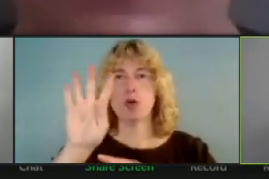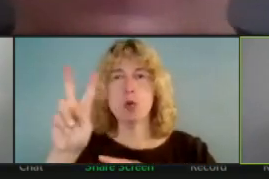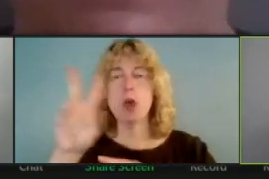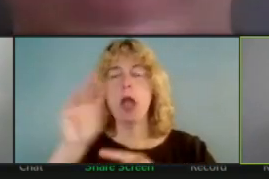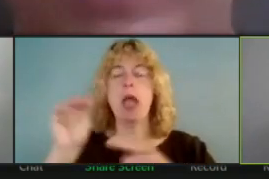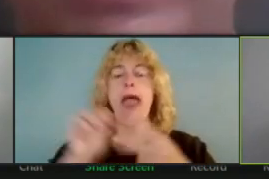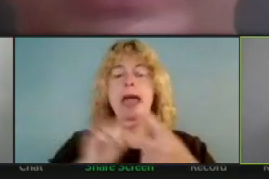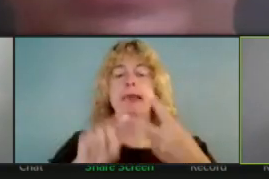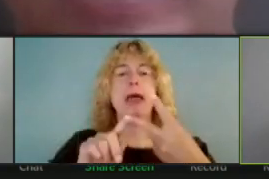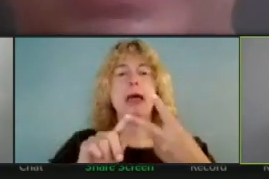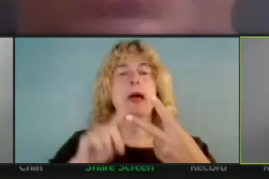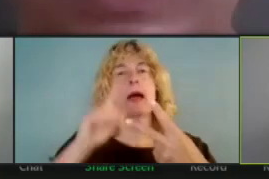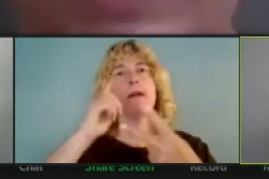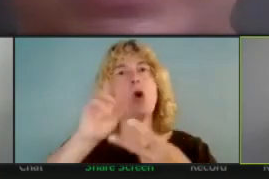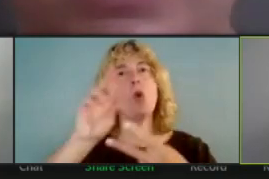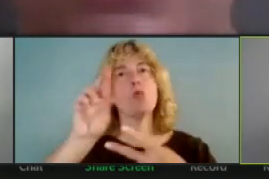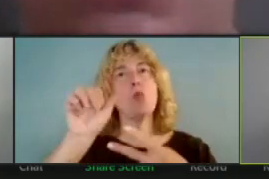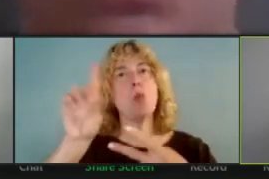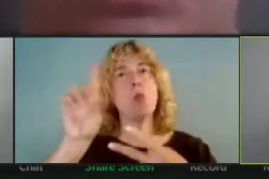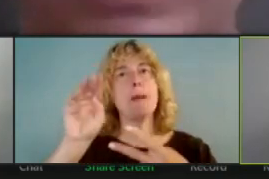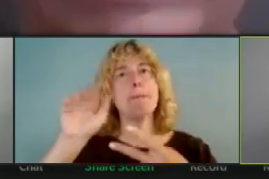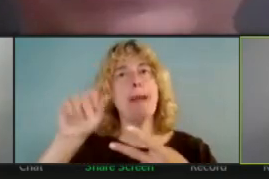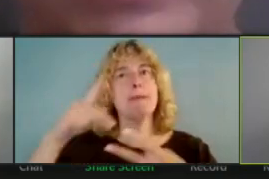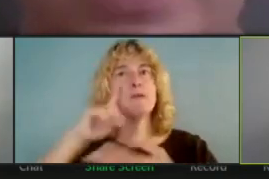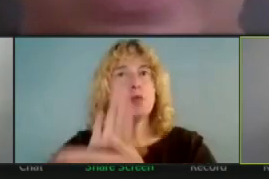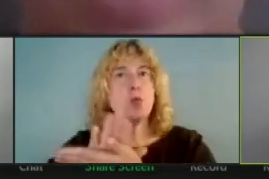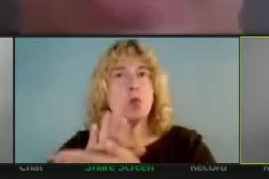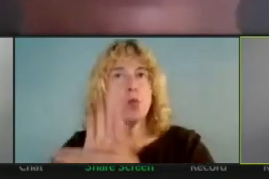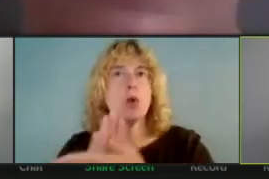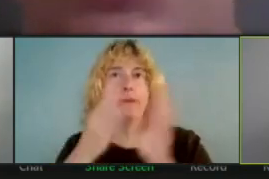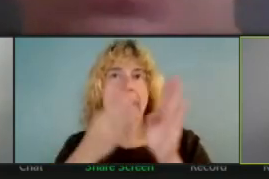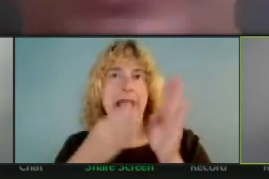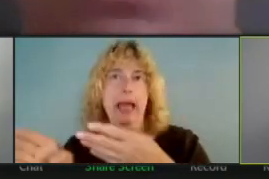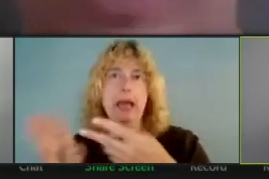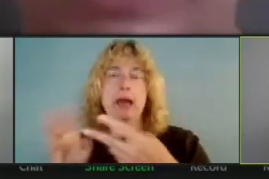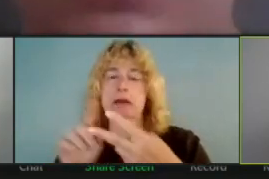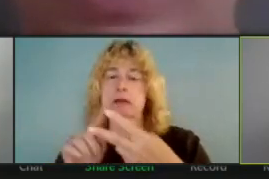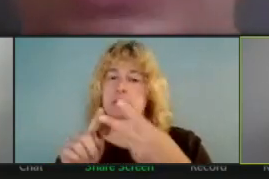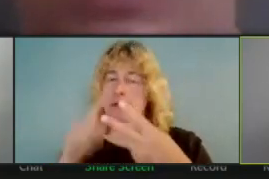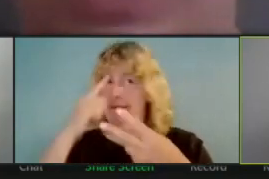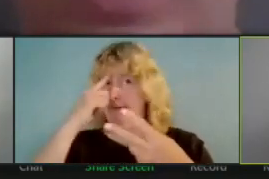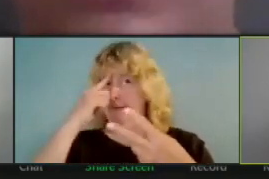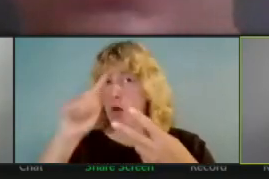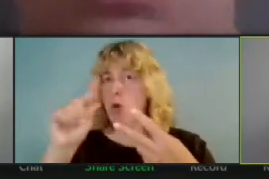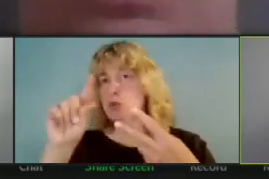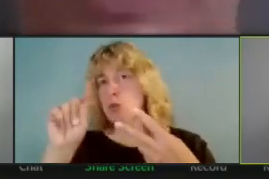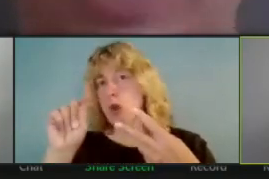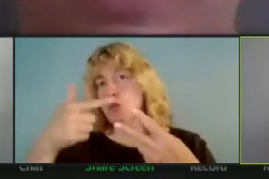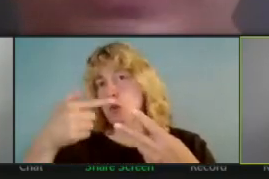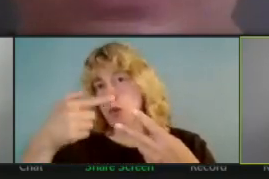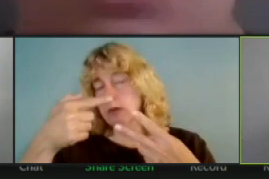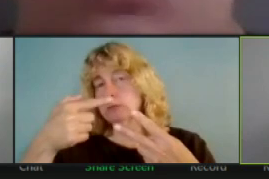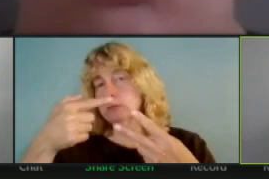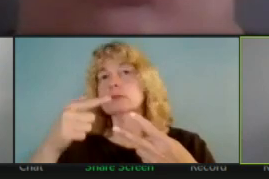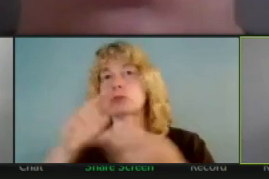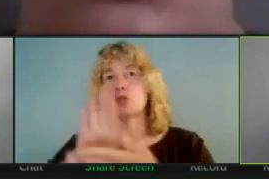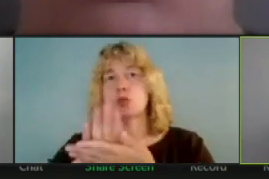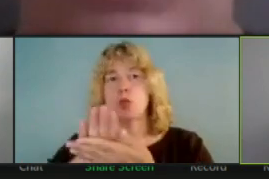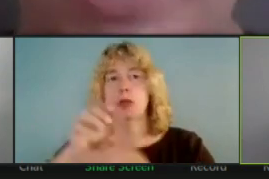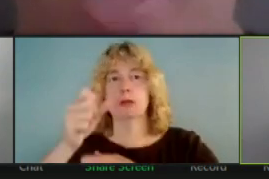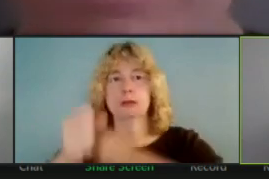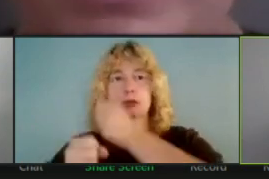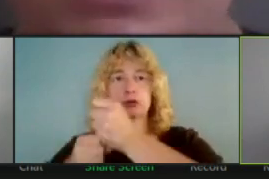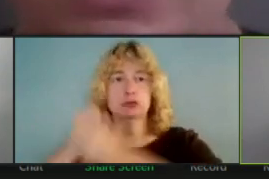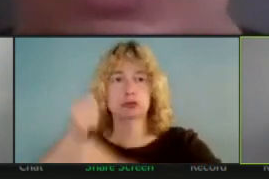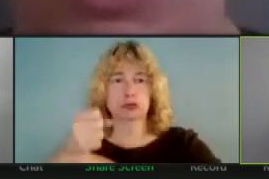the different phases as it relates to schools for the 2020-2021 school year.